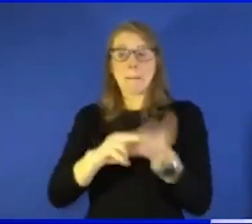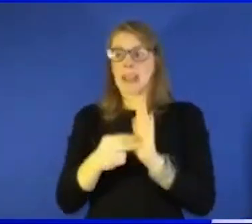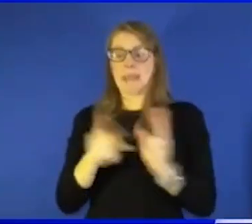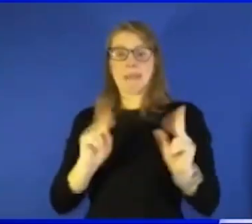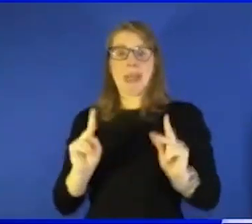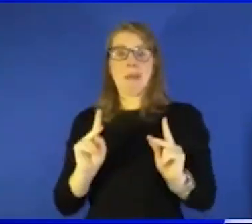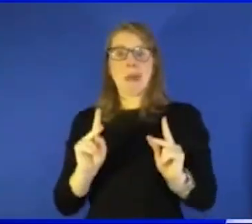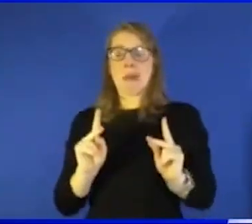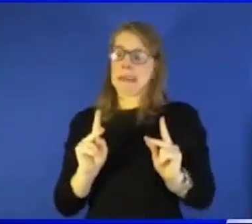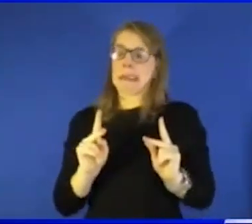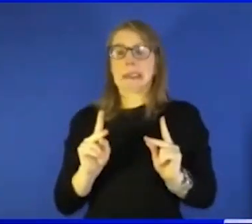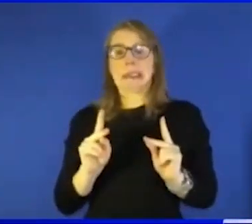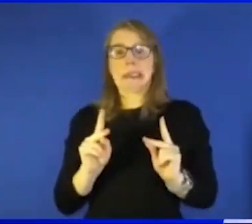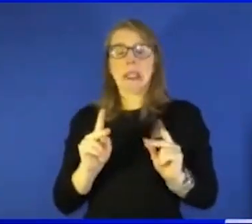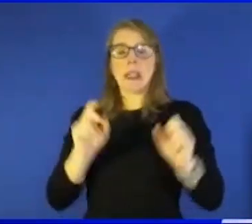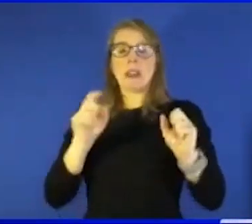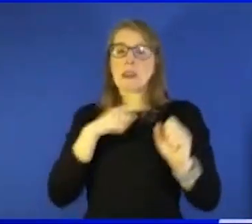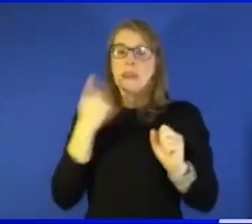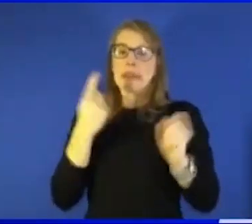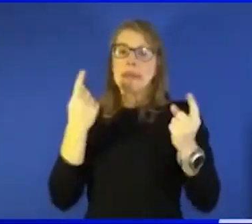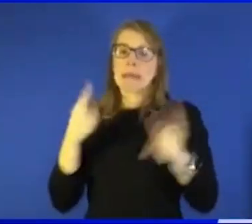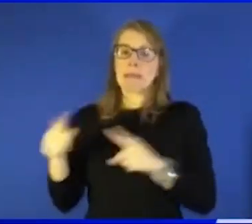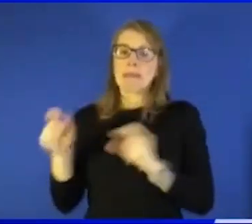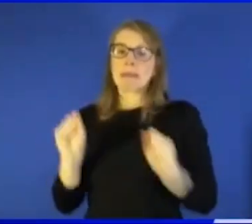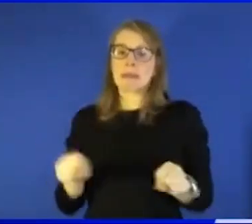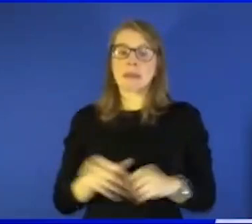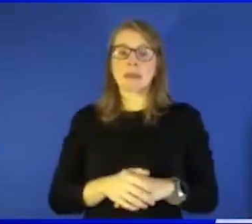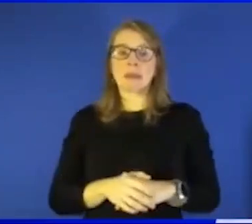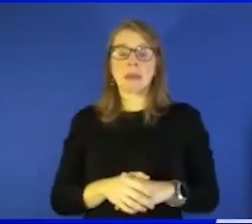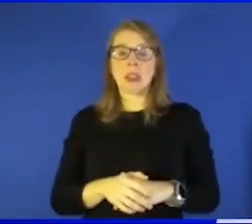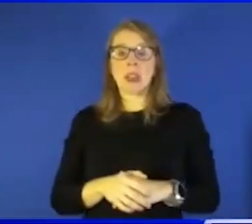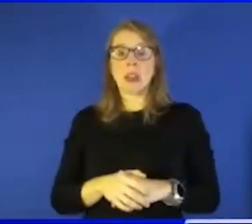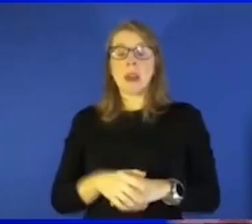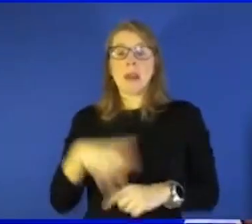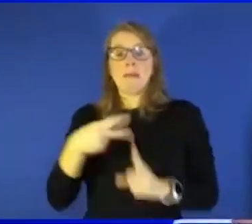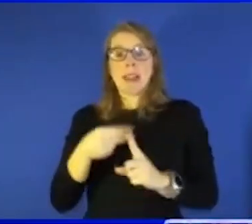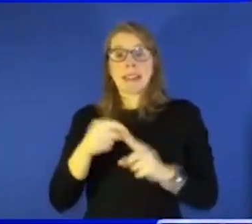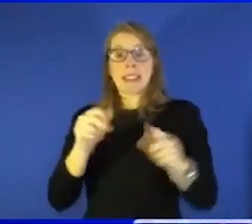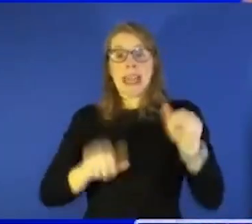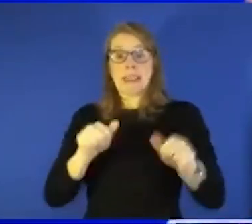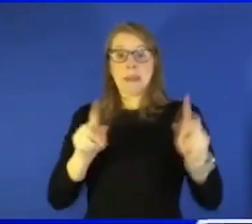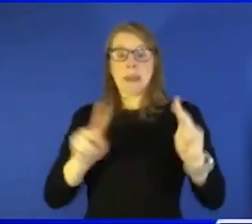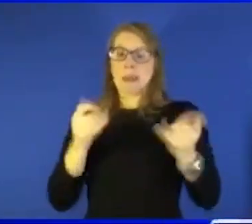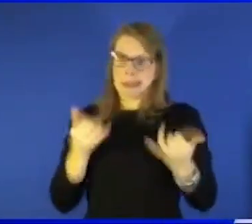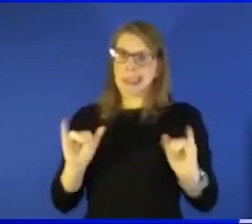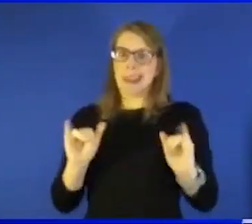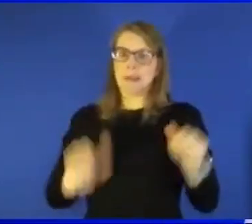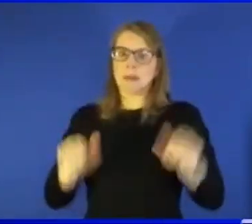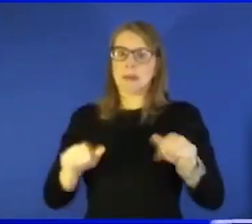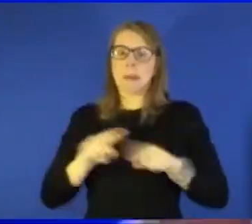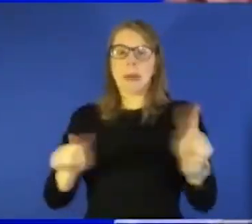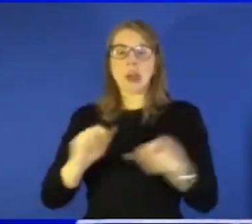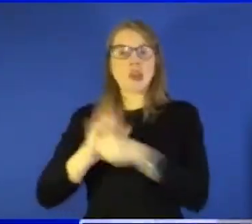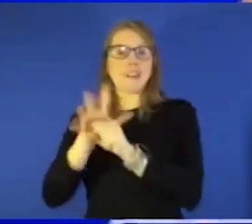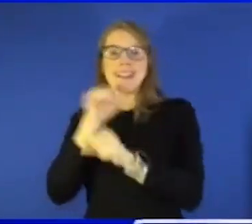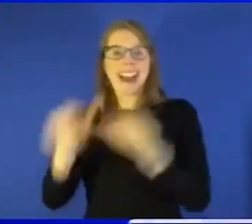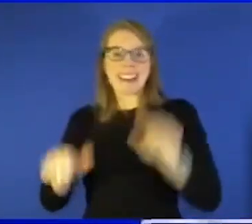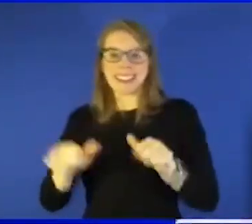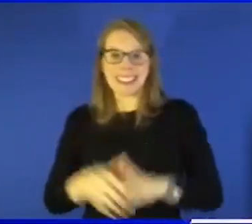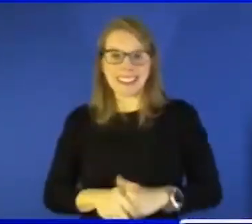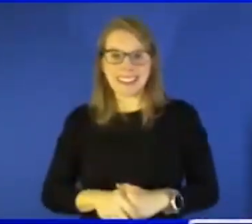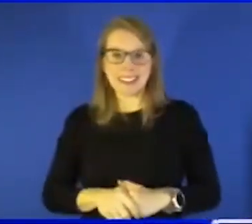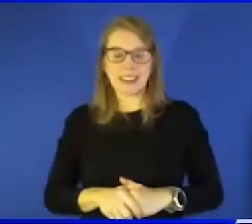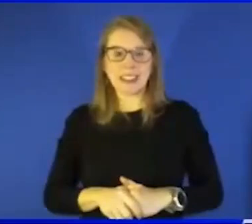think, you know, the vaccine hesitant are still the vaccine hesitant. The problem is COVID isn't hesitant. COVID